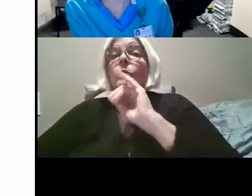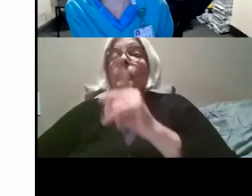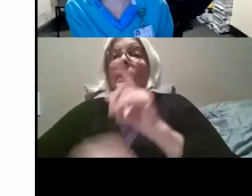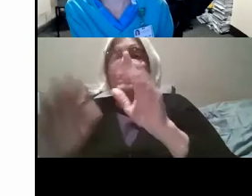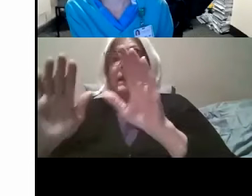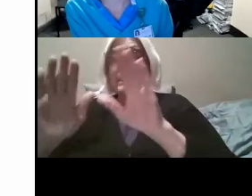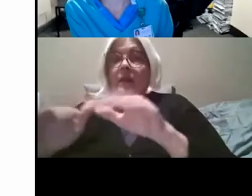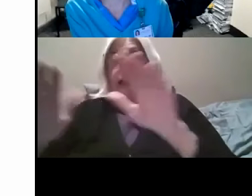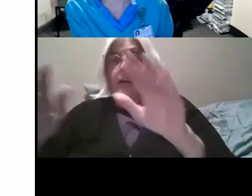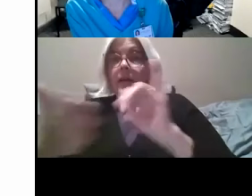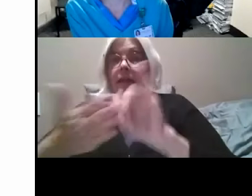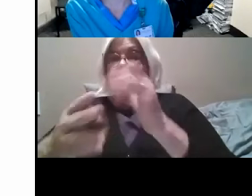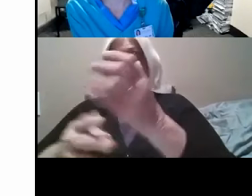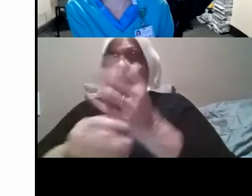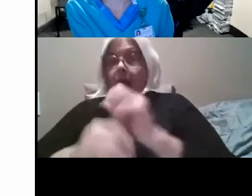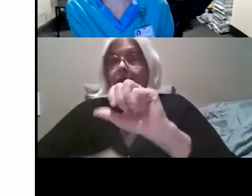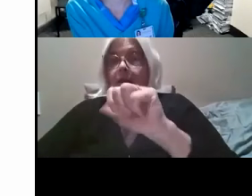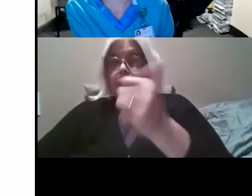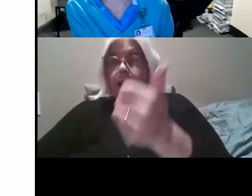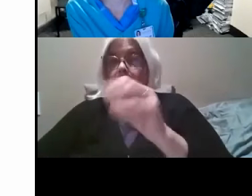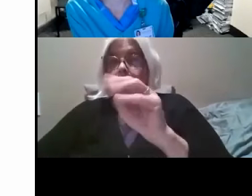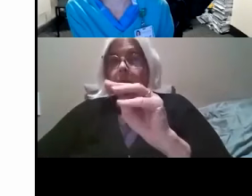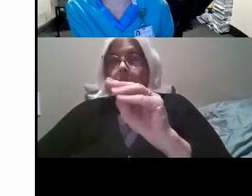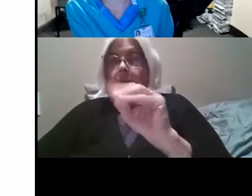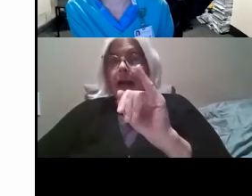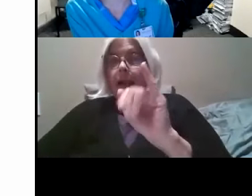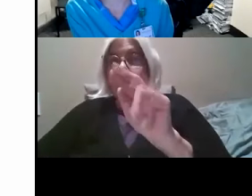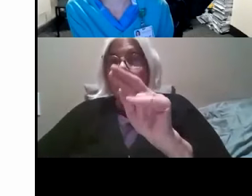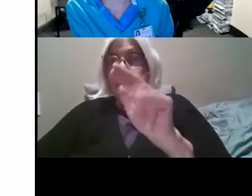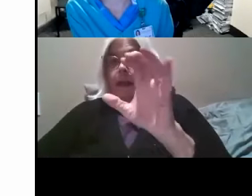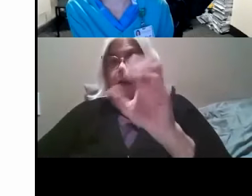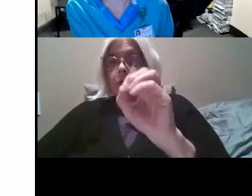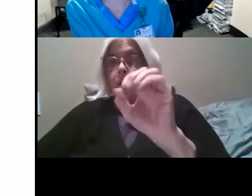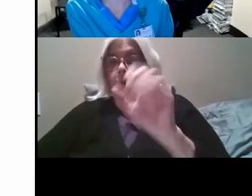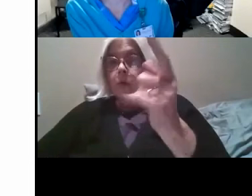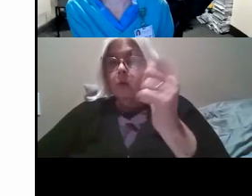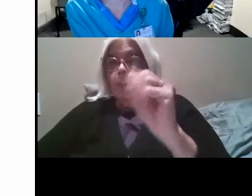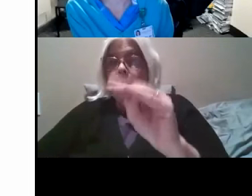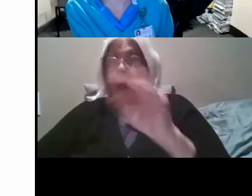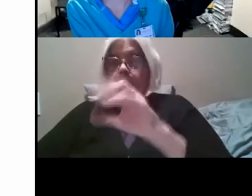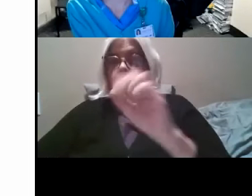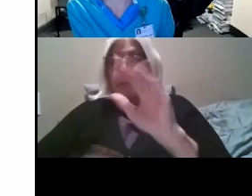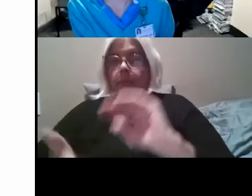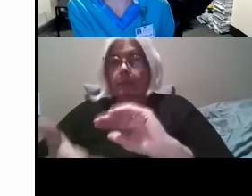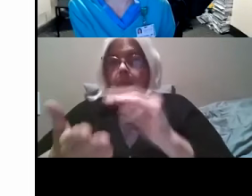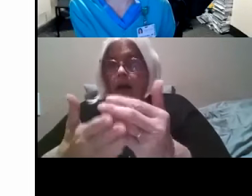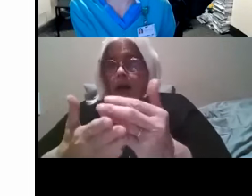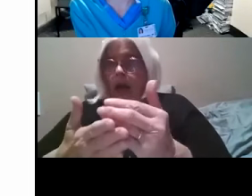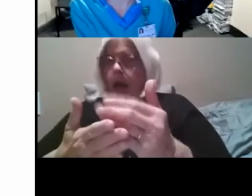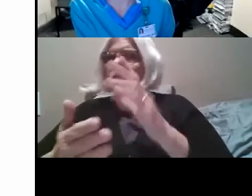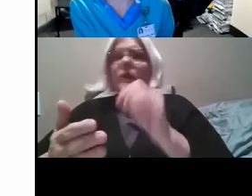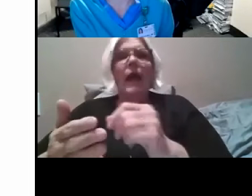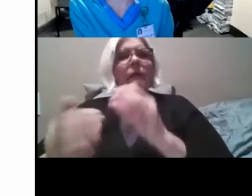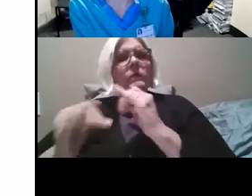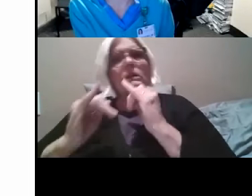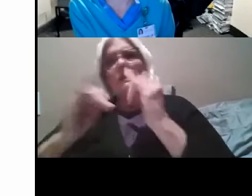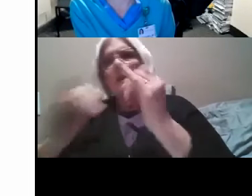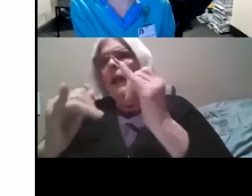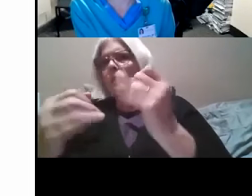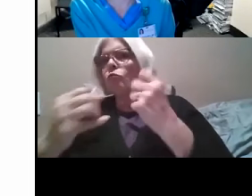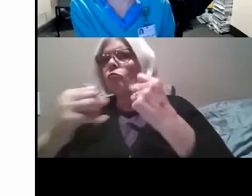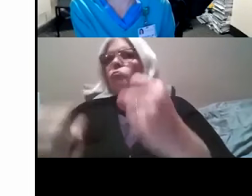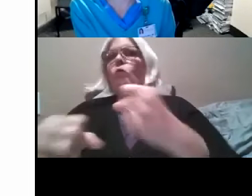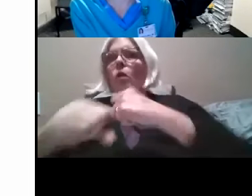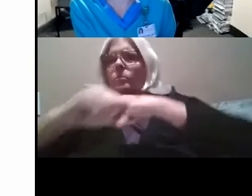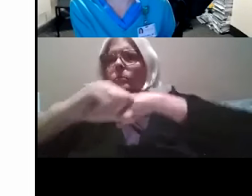response to those in the 16 to 25-year-old study group that received 30 micrograms. The dosing for